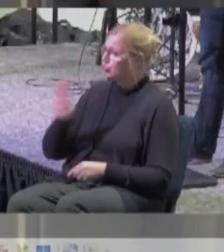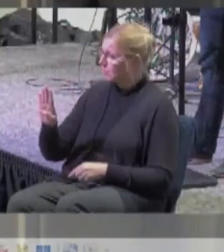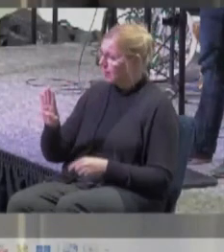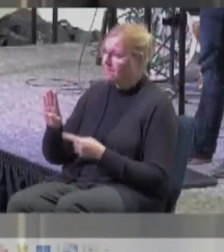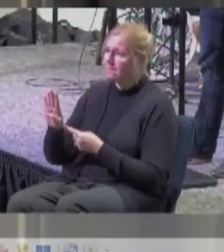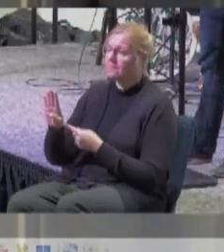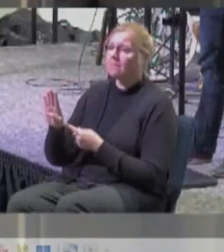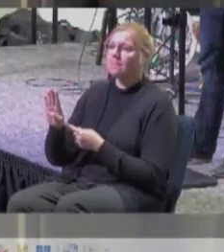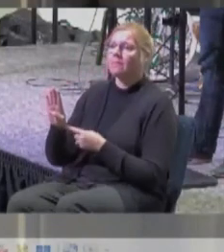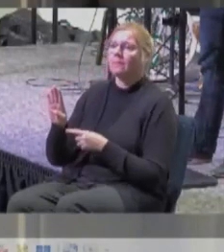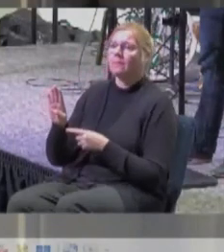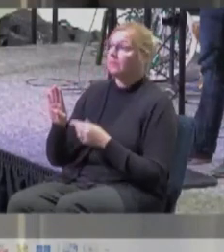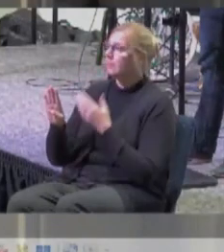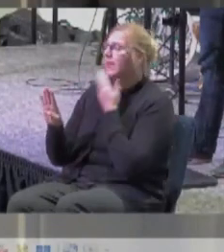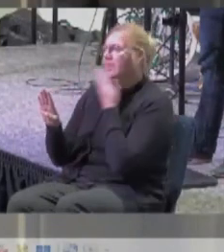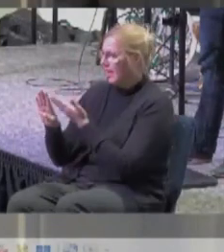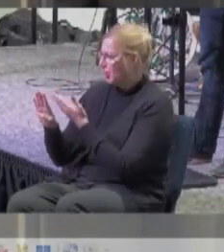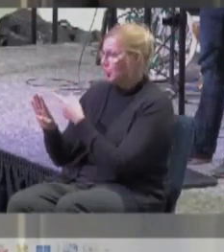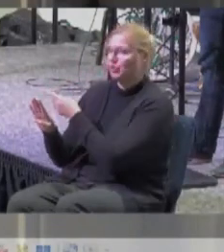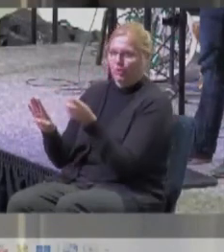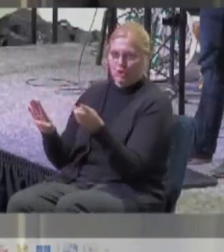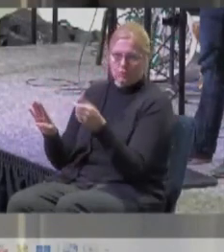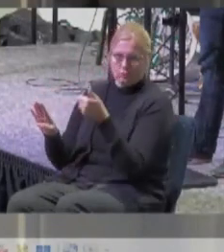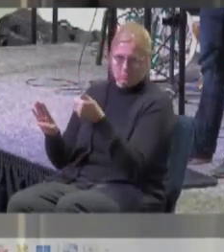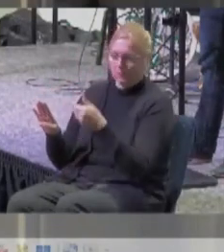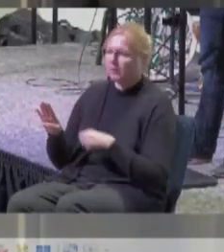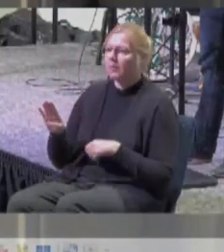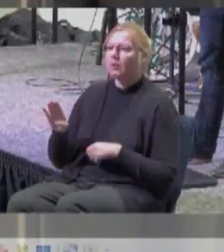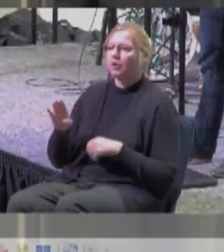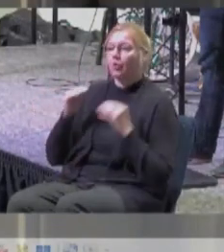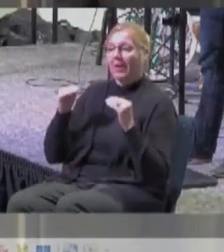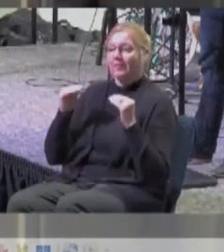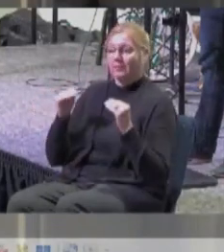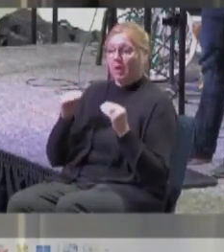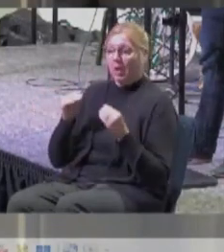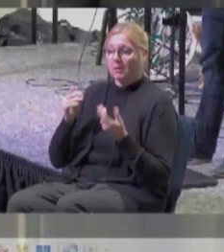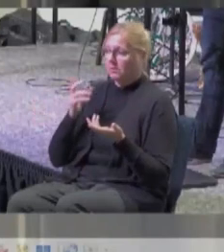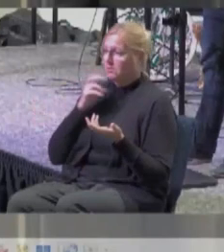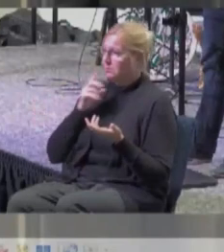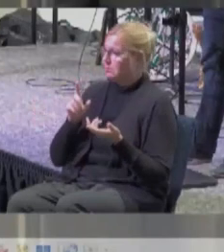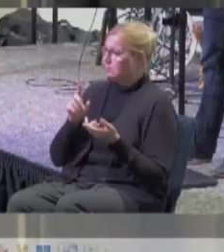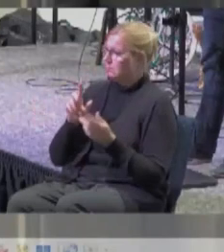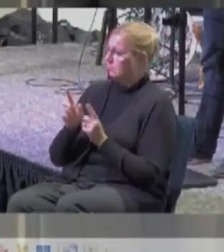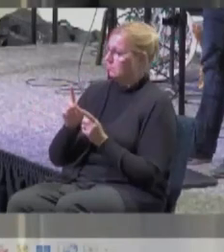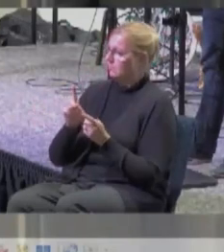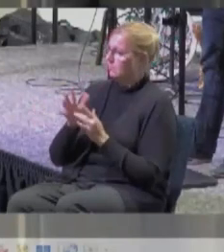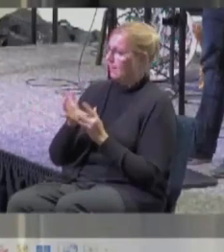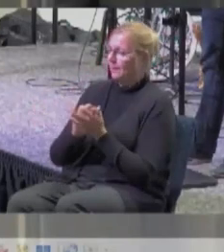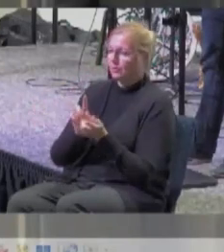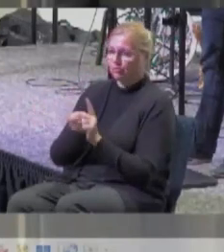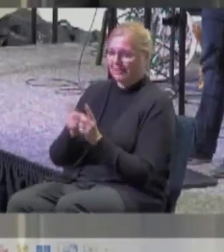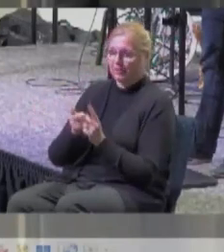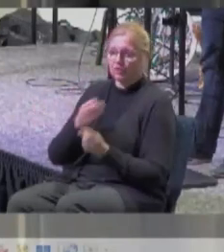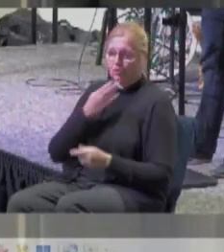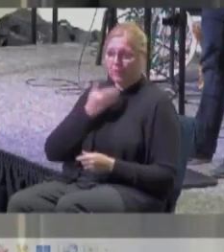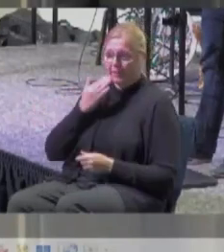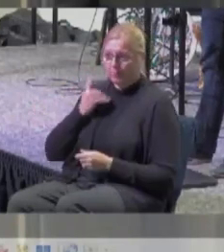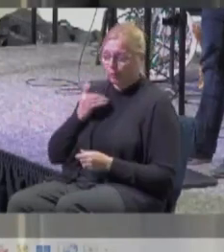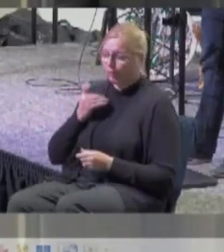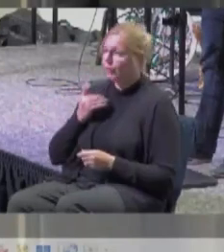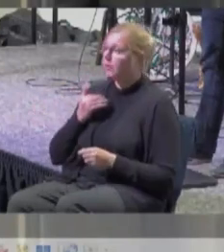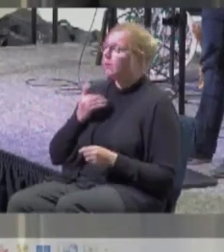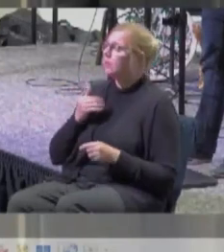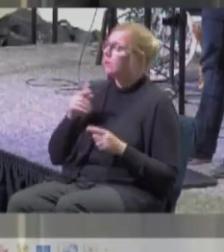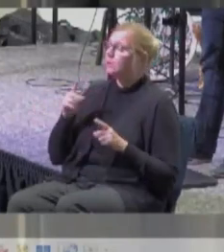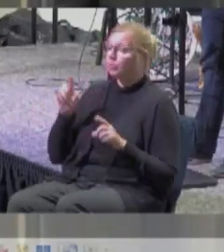Randy, thank you to you, who have taught Bible translators Hebrew. And yet, in the face of acceleration pressures,